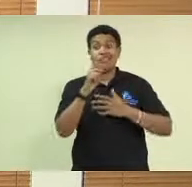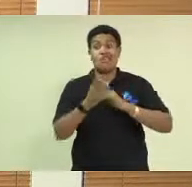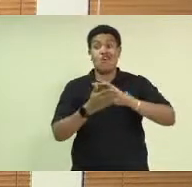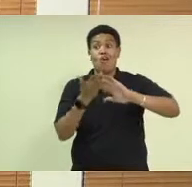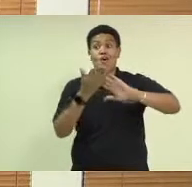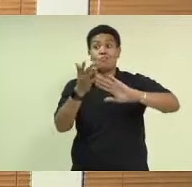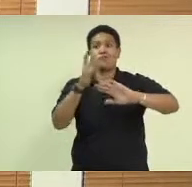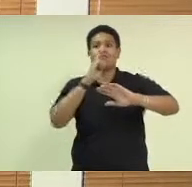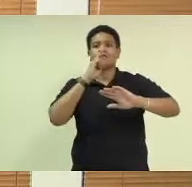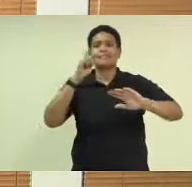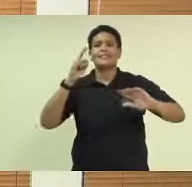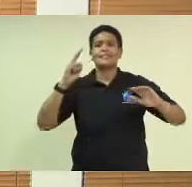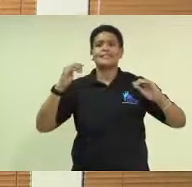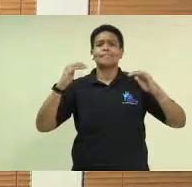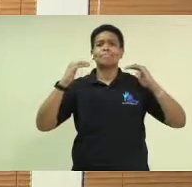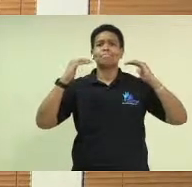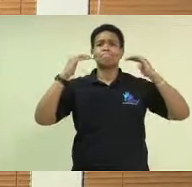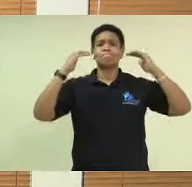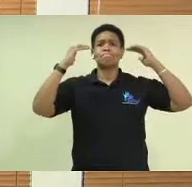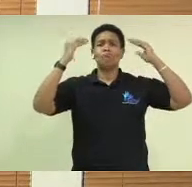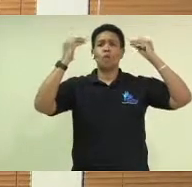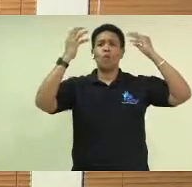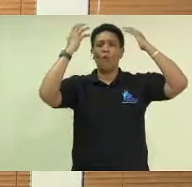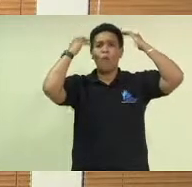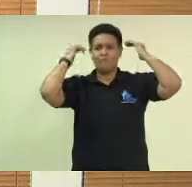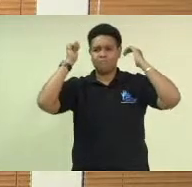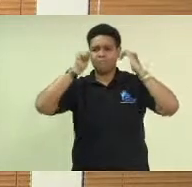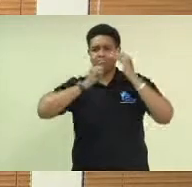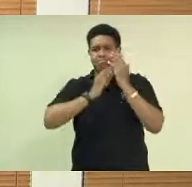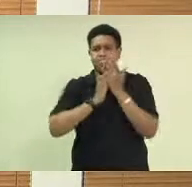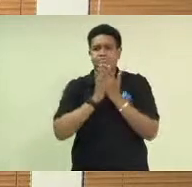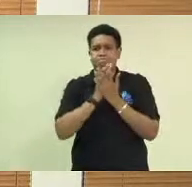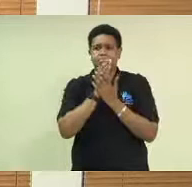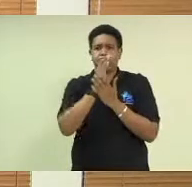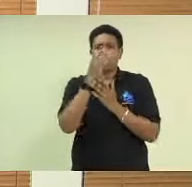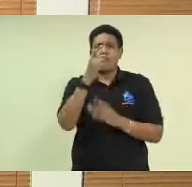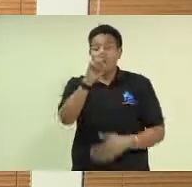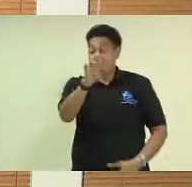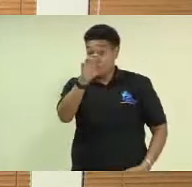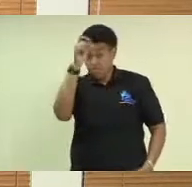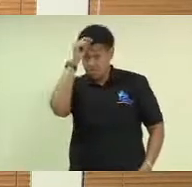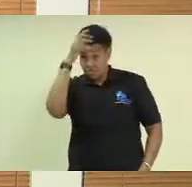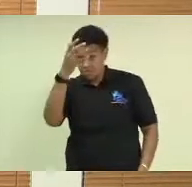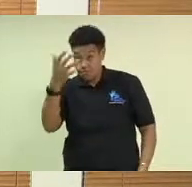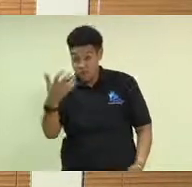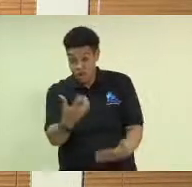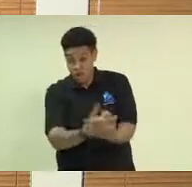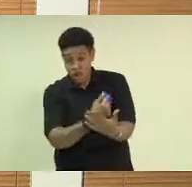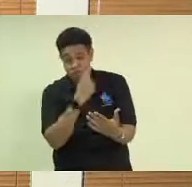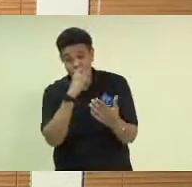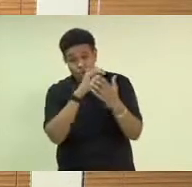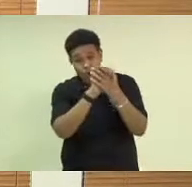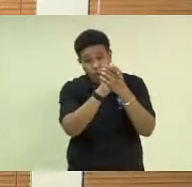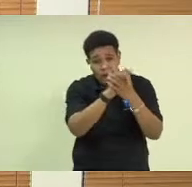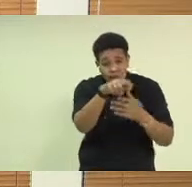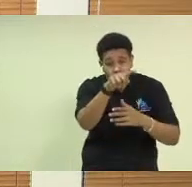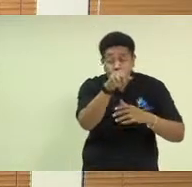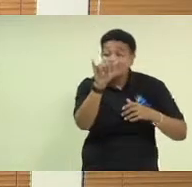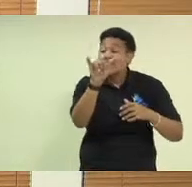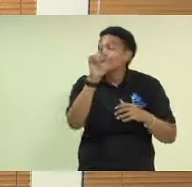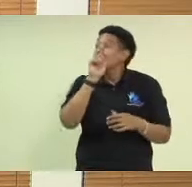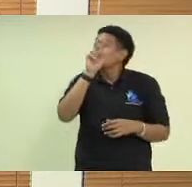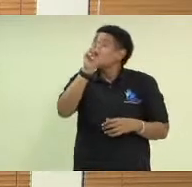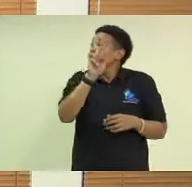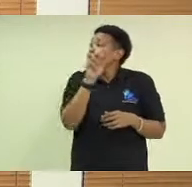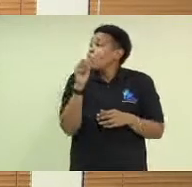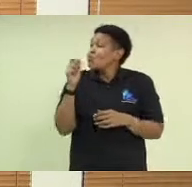operating on steam. I want to really take the opportunity to commend those, like the two